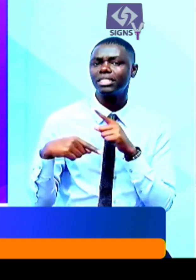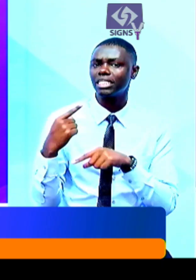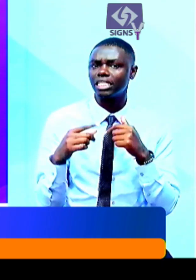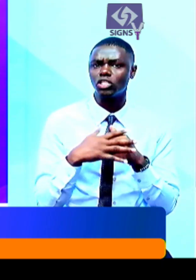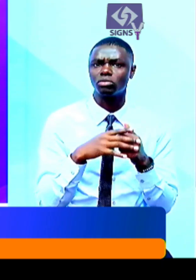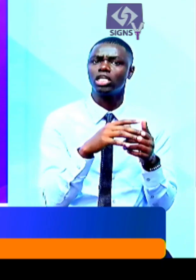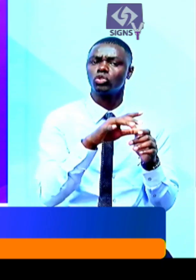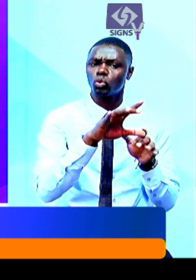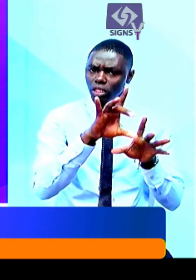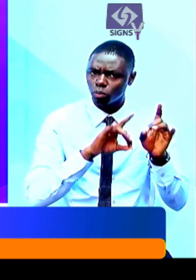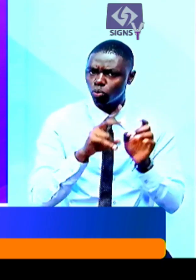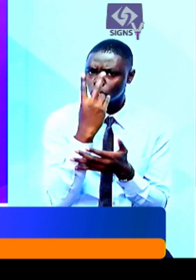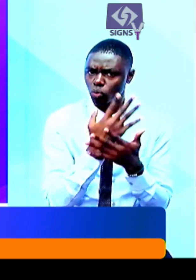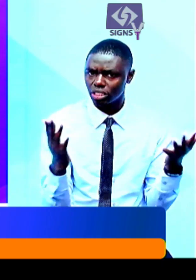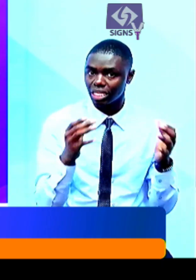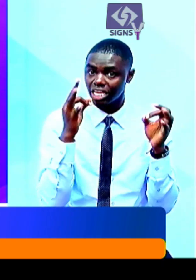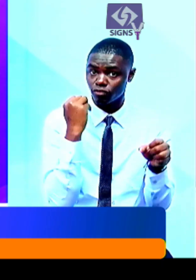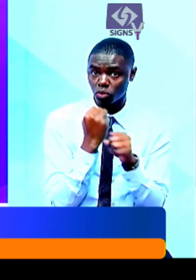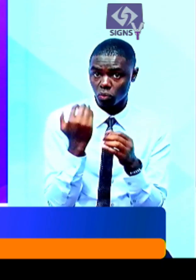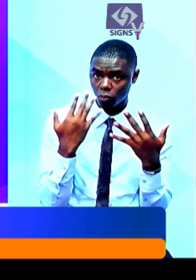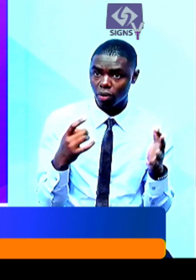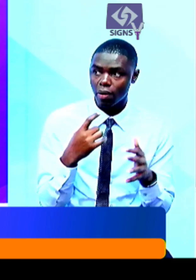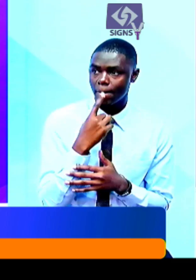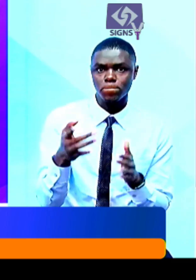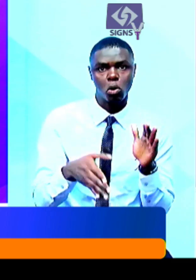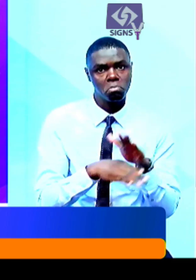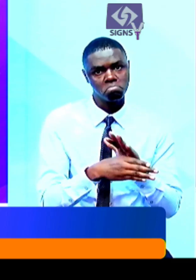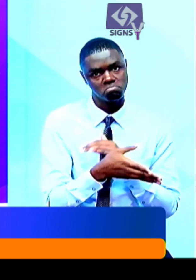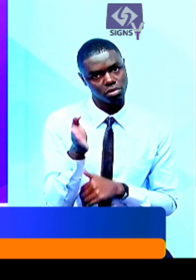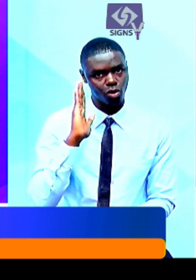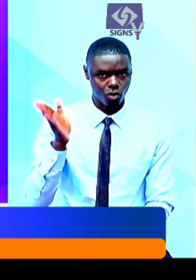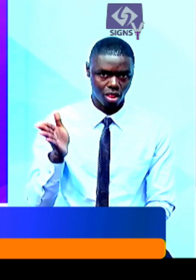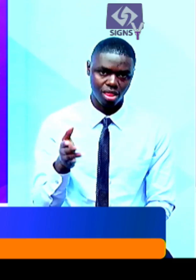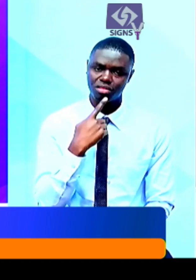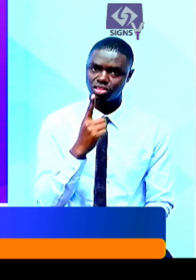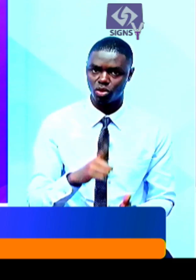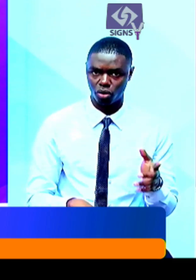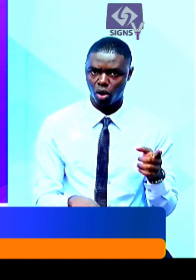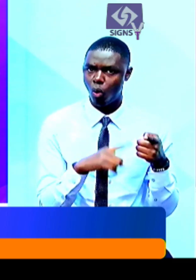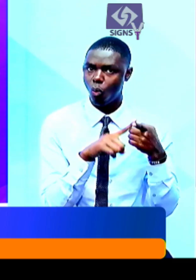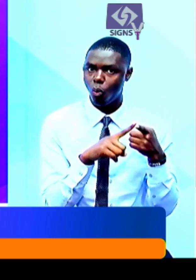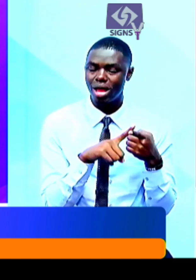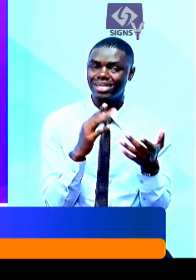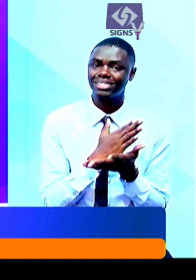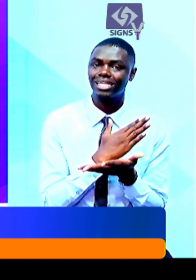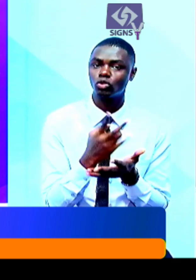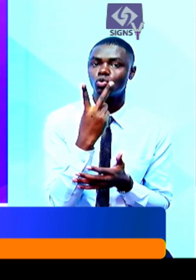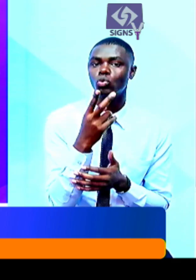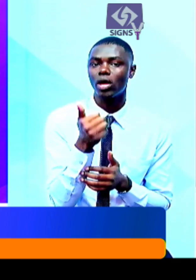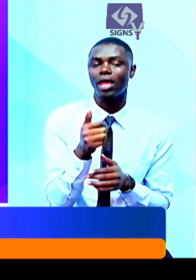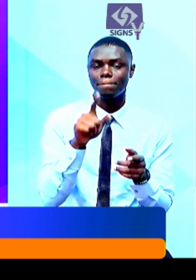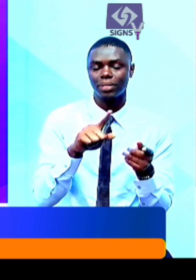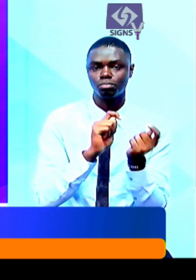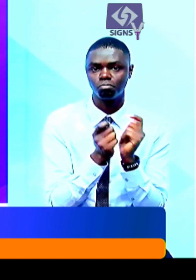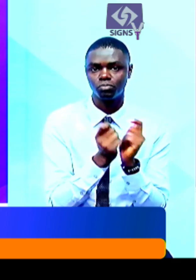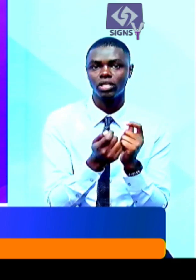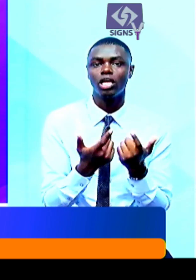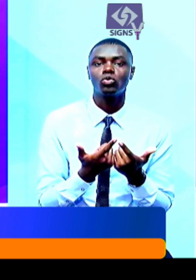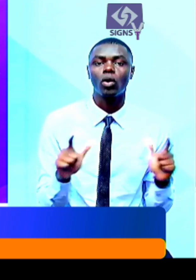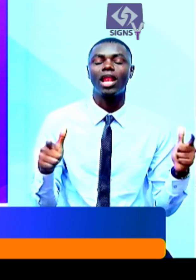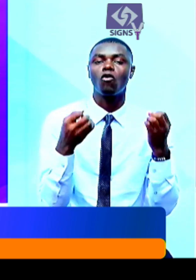two things that if you do, Moi will go home. And they said, one, Section 2A should be amended to allow for